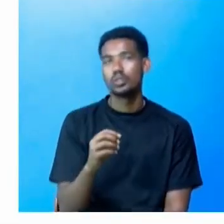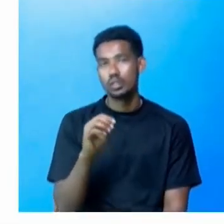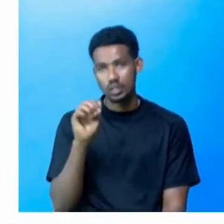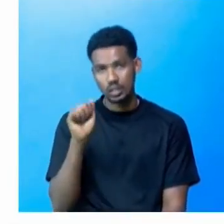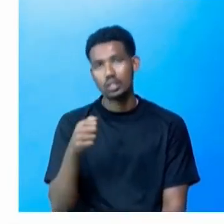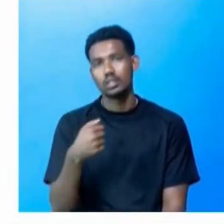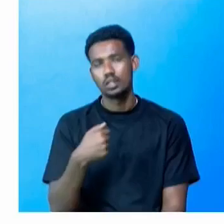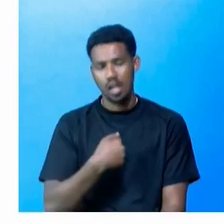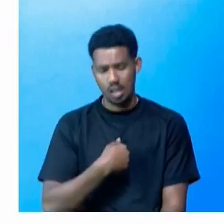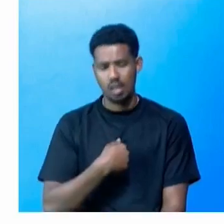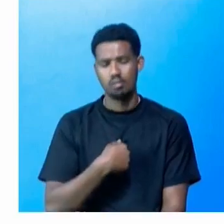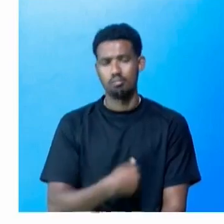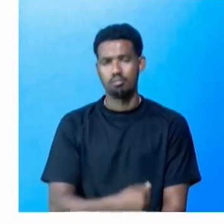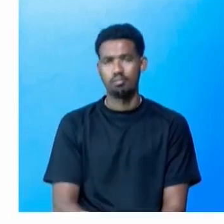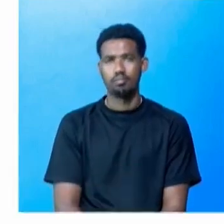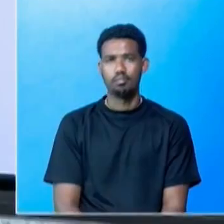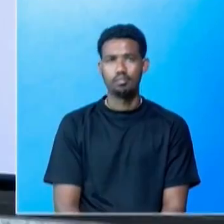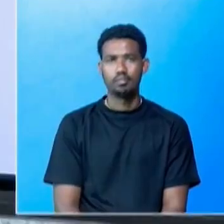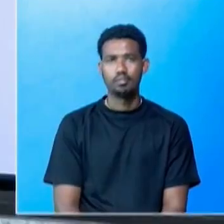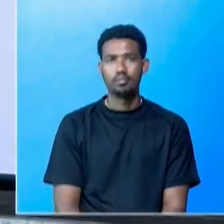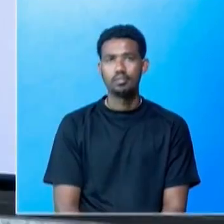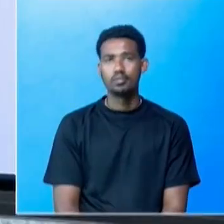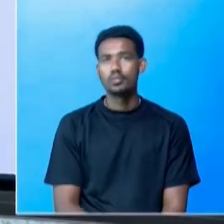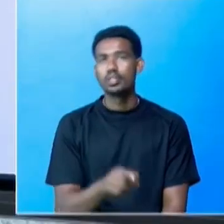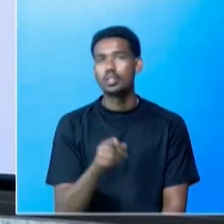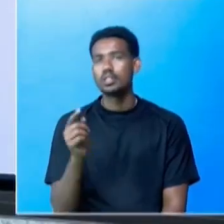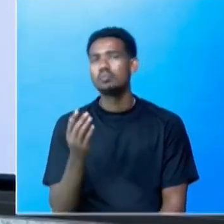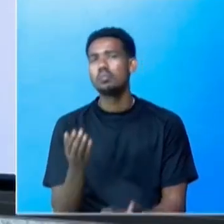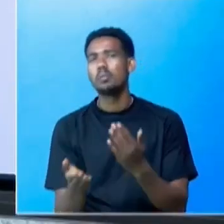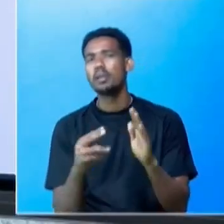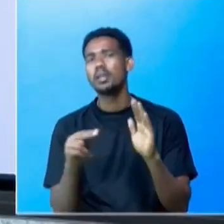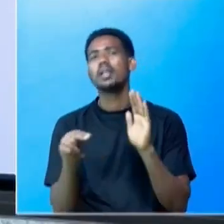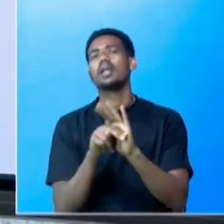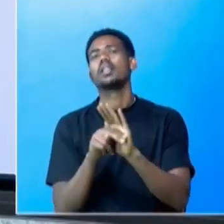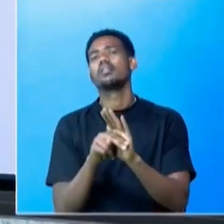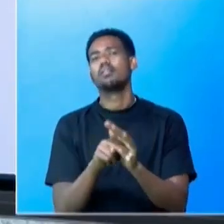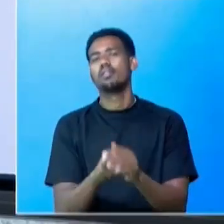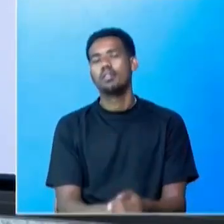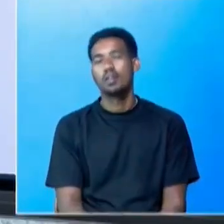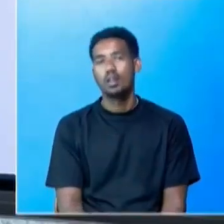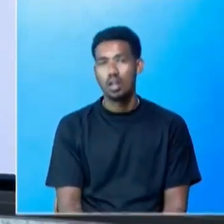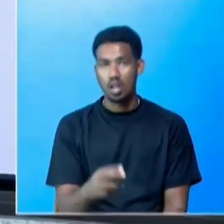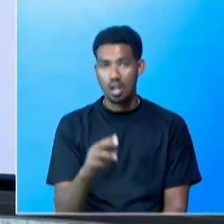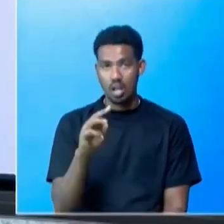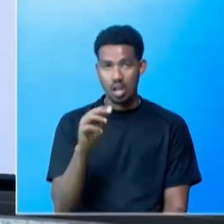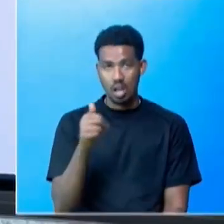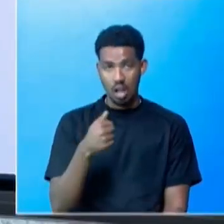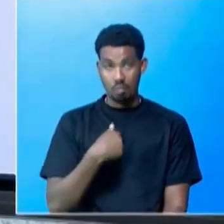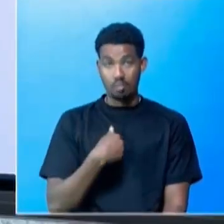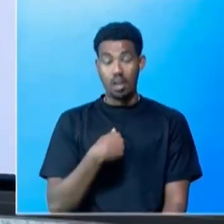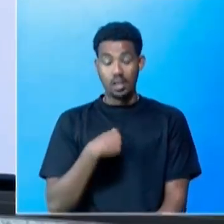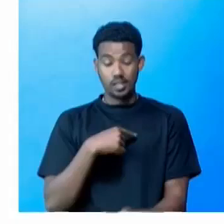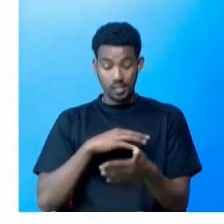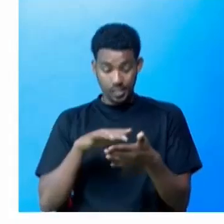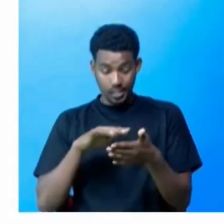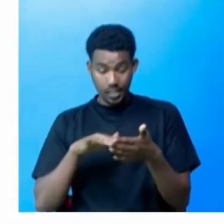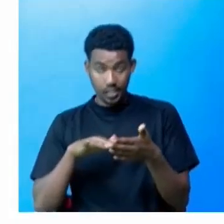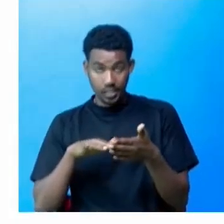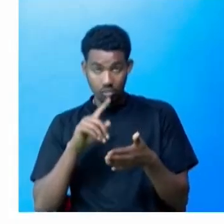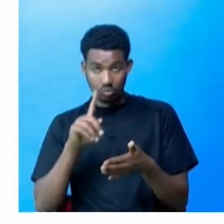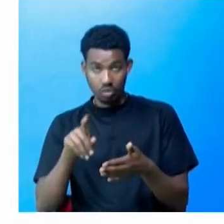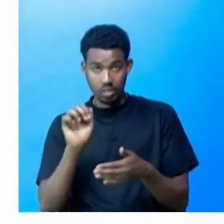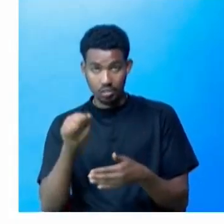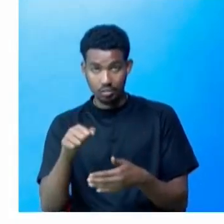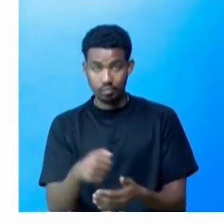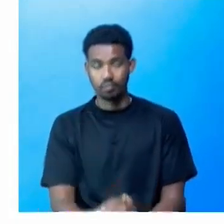am. What about if it is negative? Let us see. Am I reading? For example,